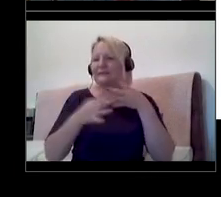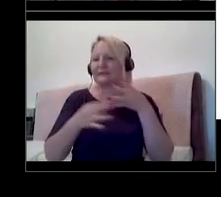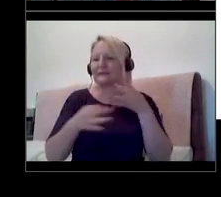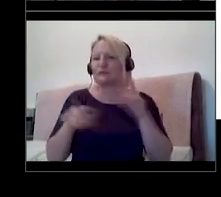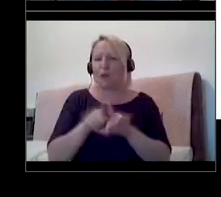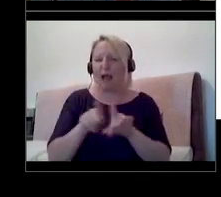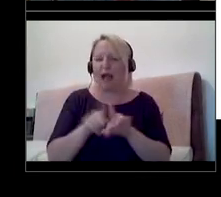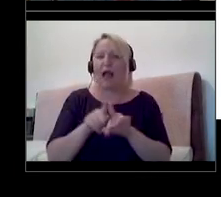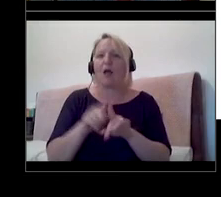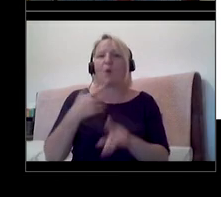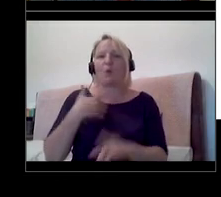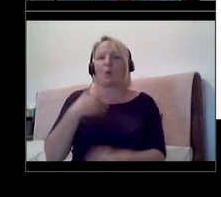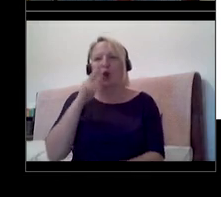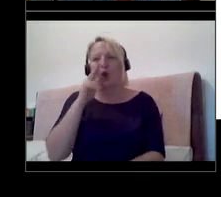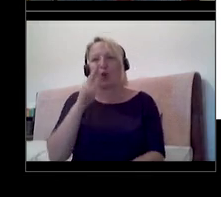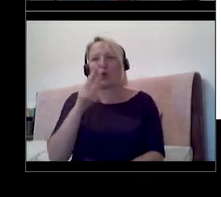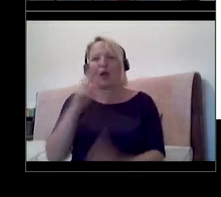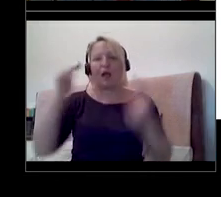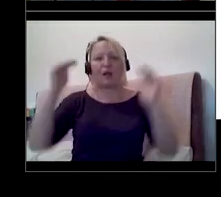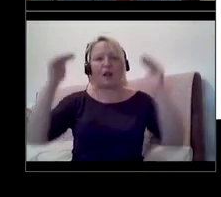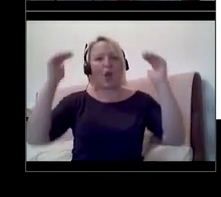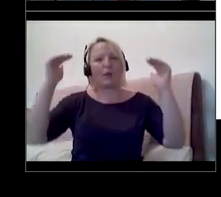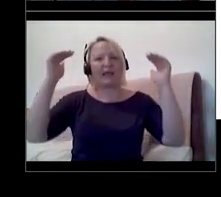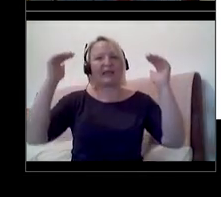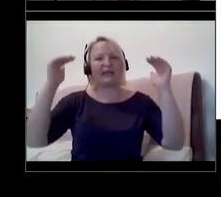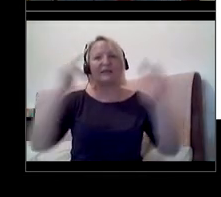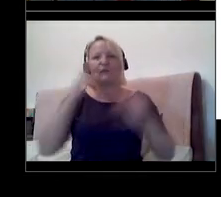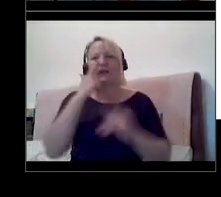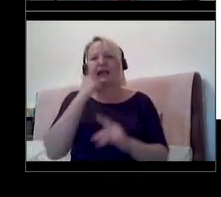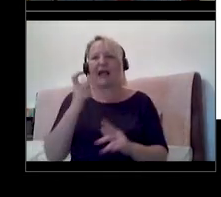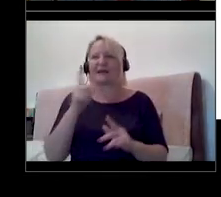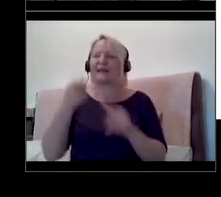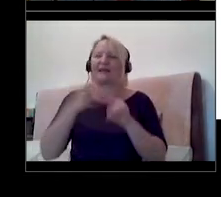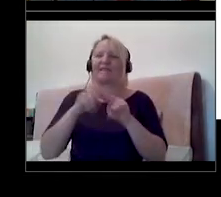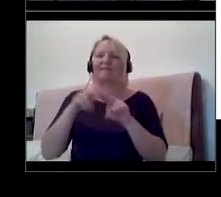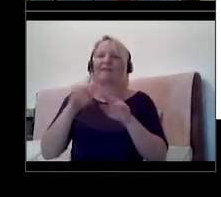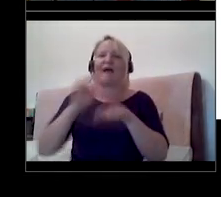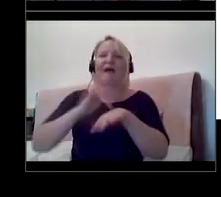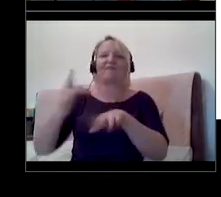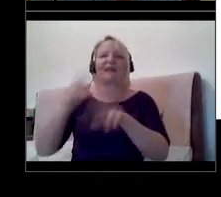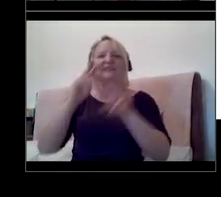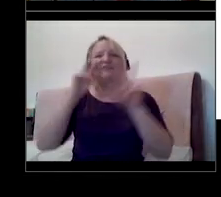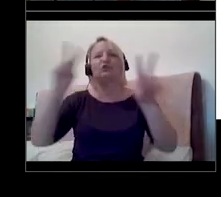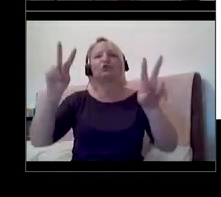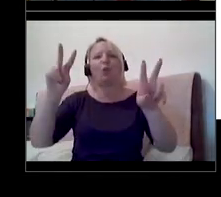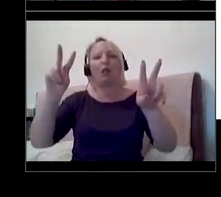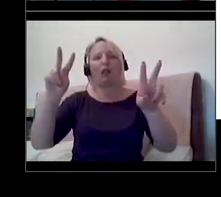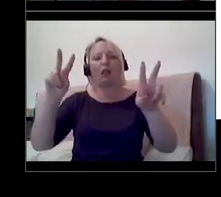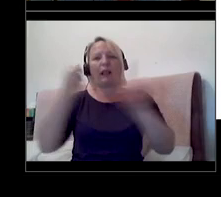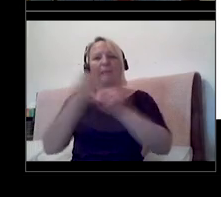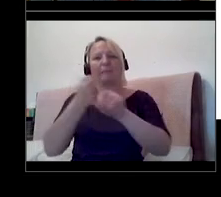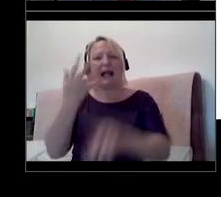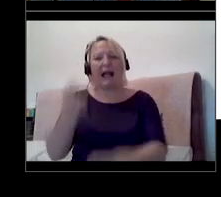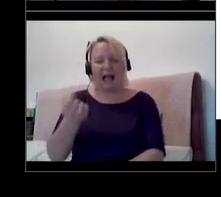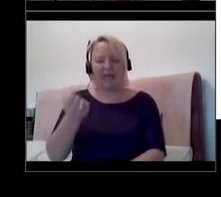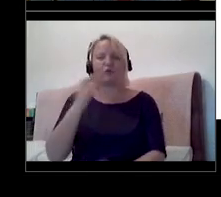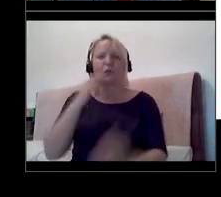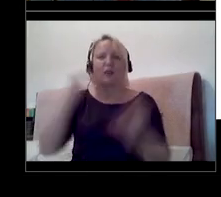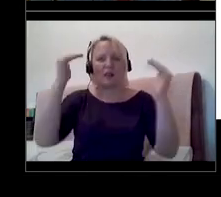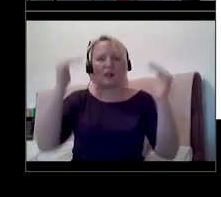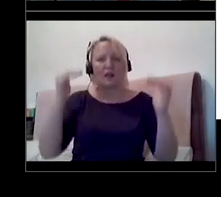look at lower heights where there's a significant visual impact. It is worth noting that we do have some high noise